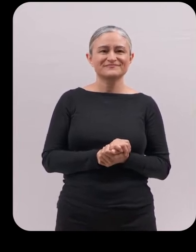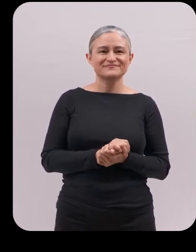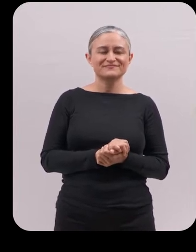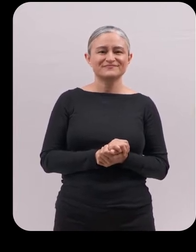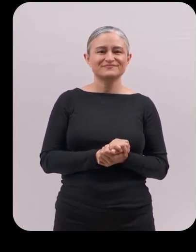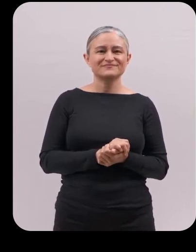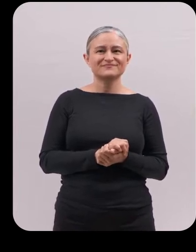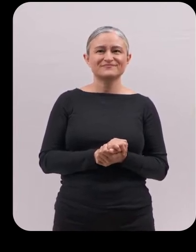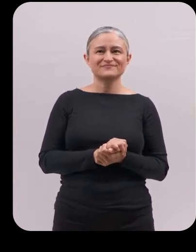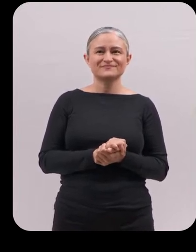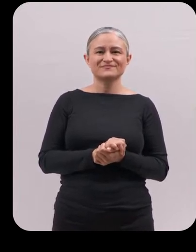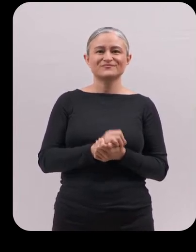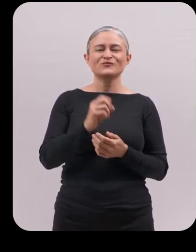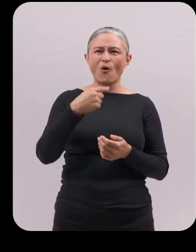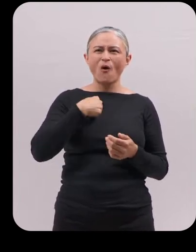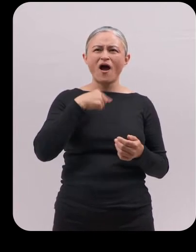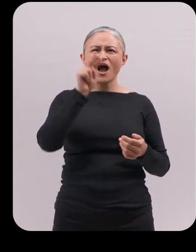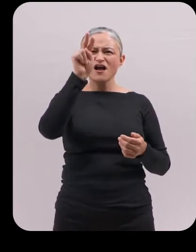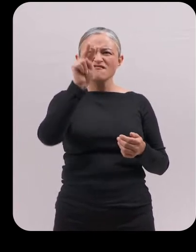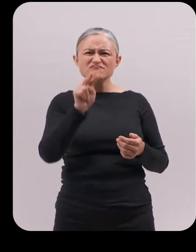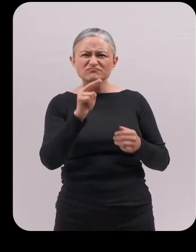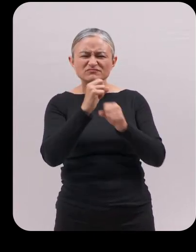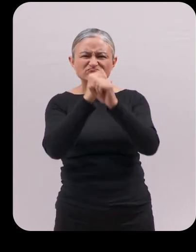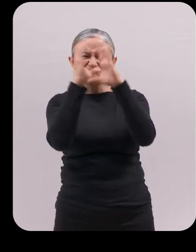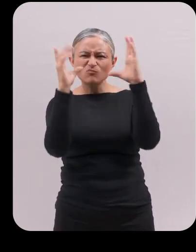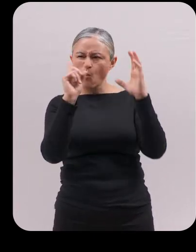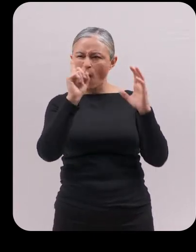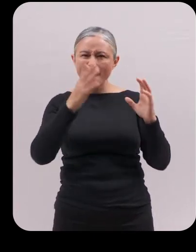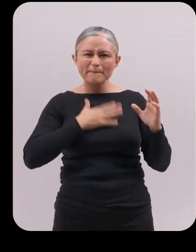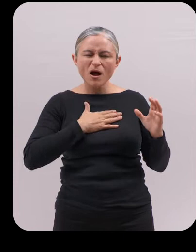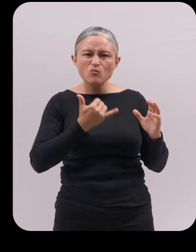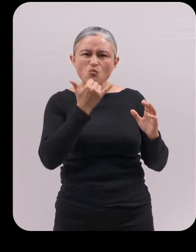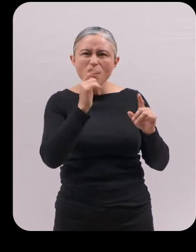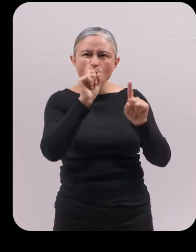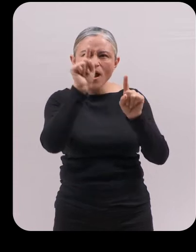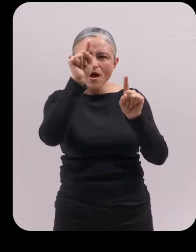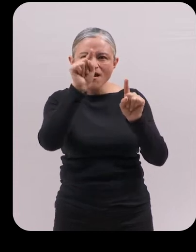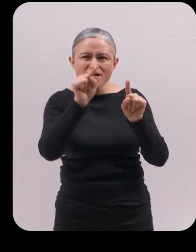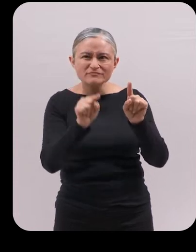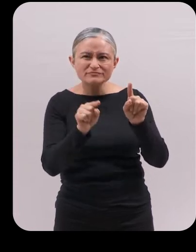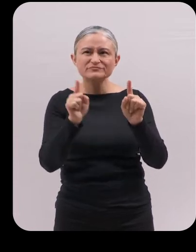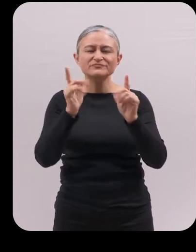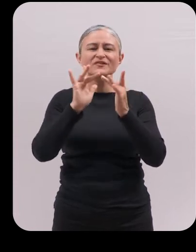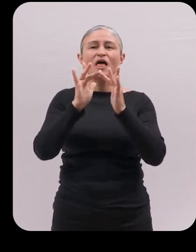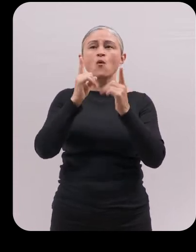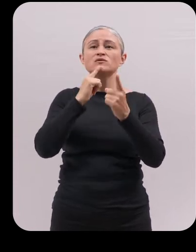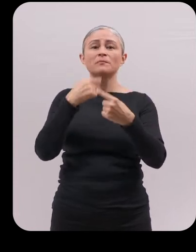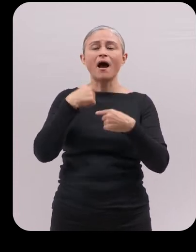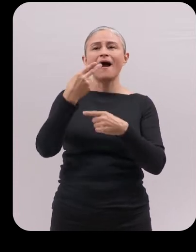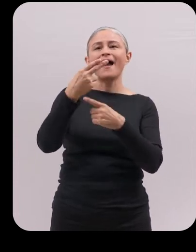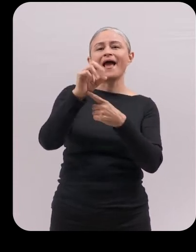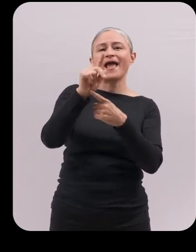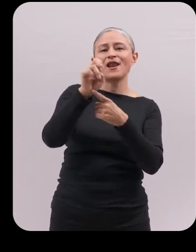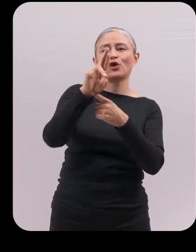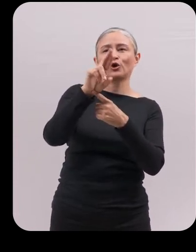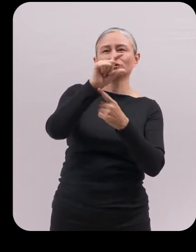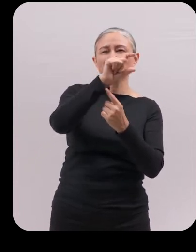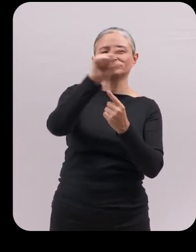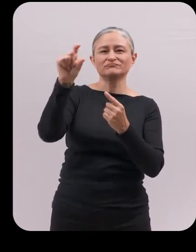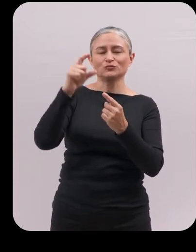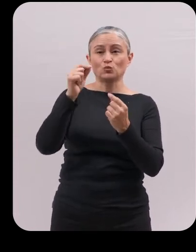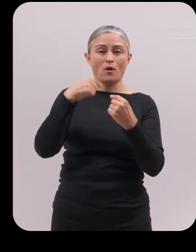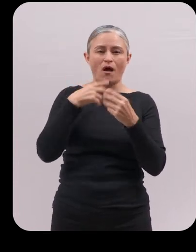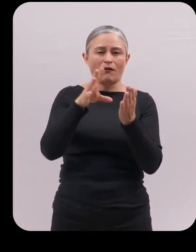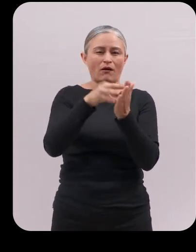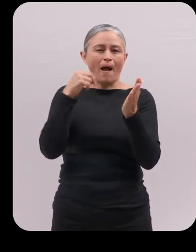And from reading this description, it looks like my issue is caused by the network response header. So let me copy this code that Gemini gives